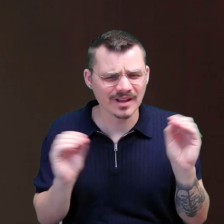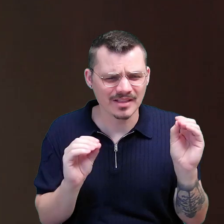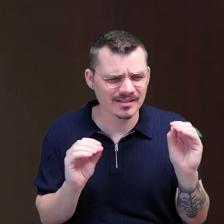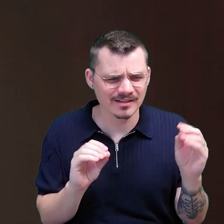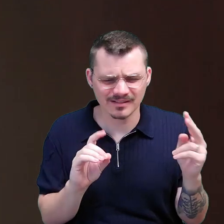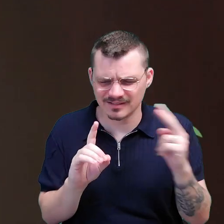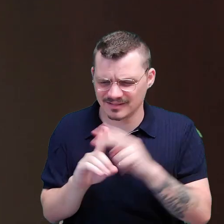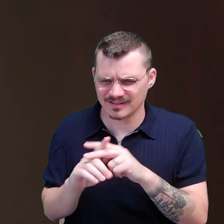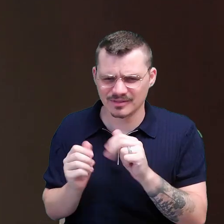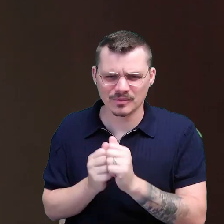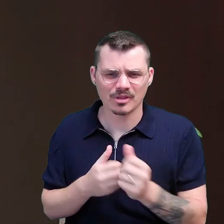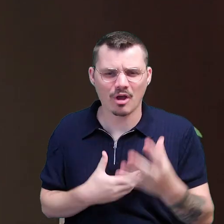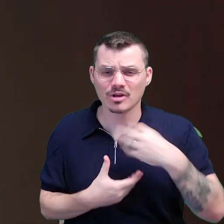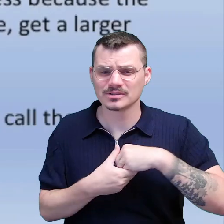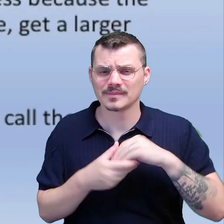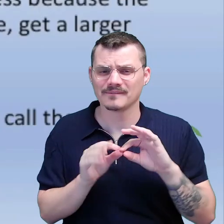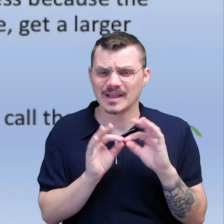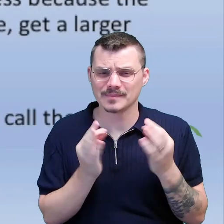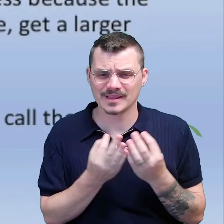the autism family, right?